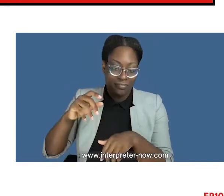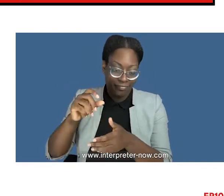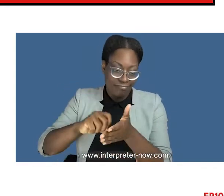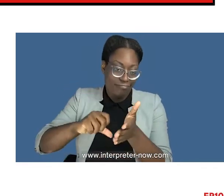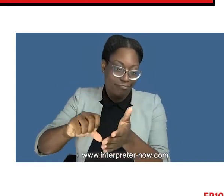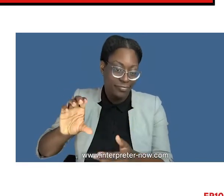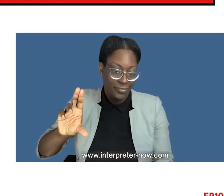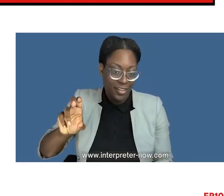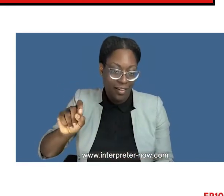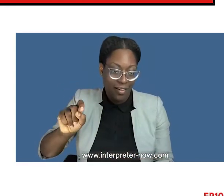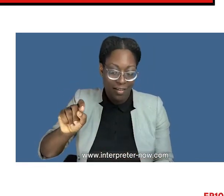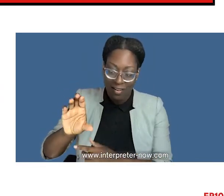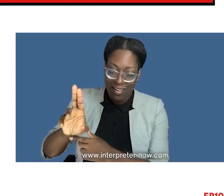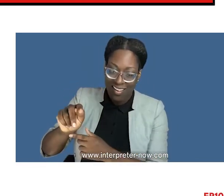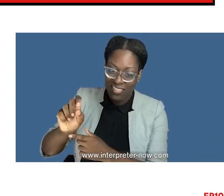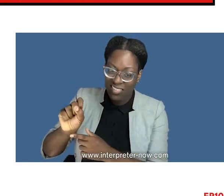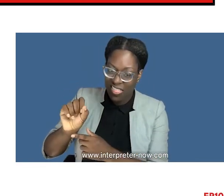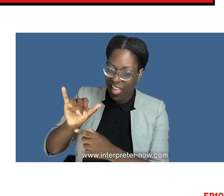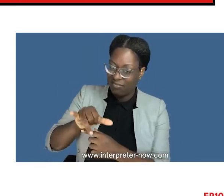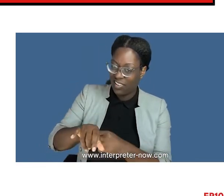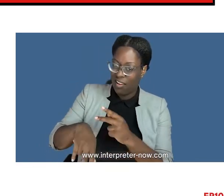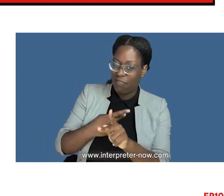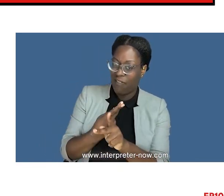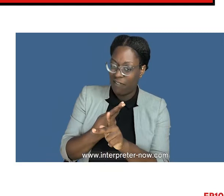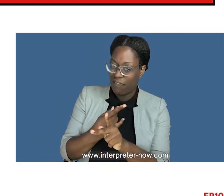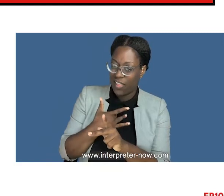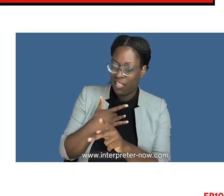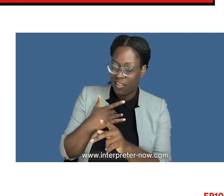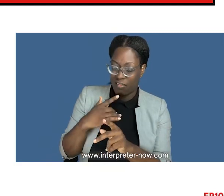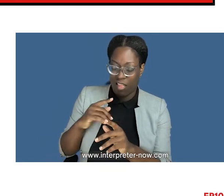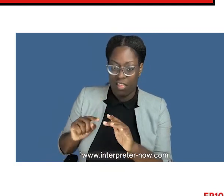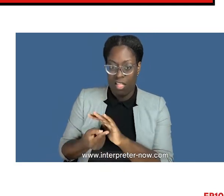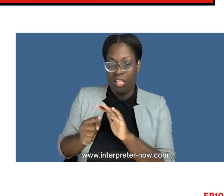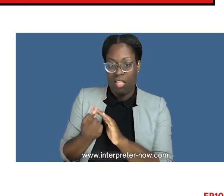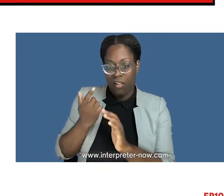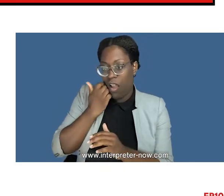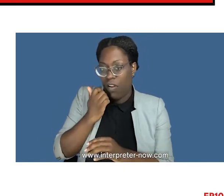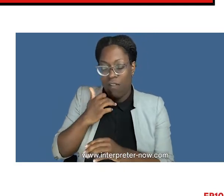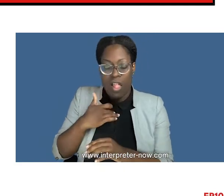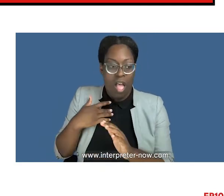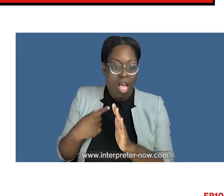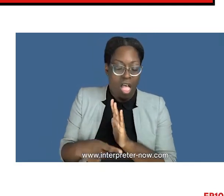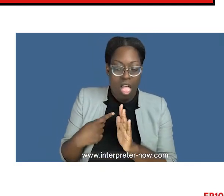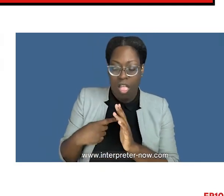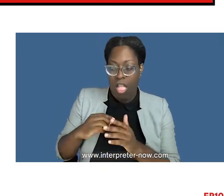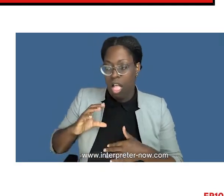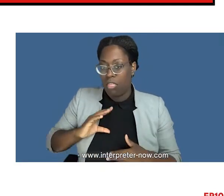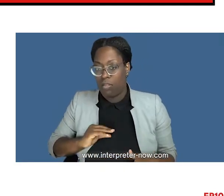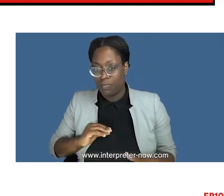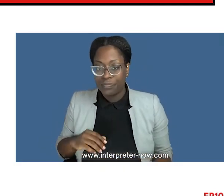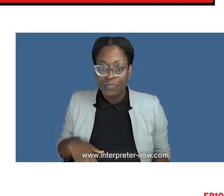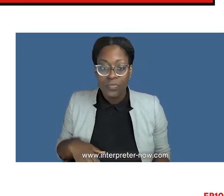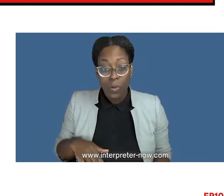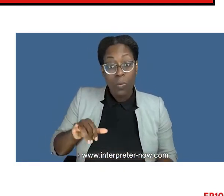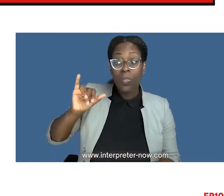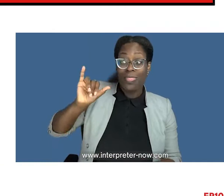culture around me that was kind of failing me, that I started to work to create change in that company, and then eventually left because I wanted to